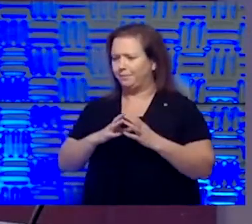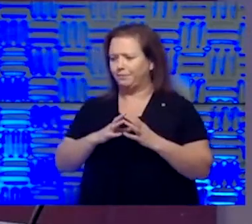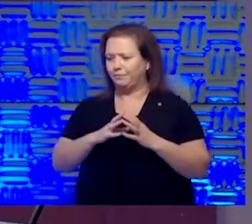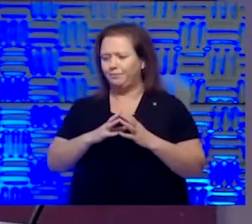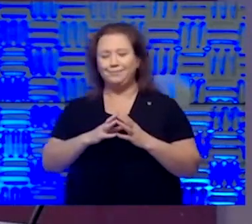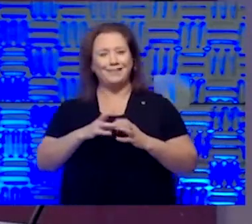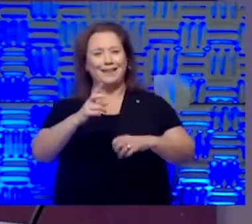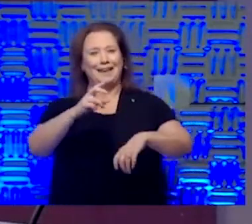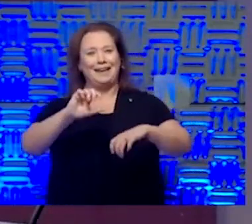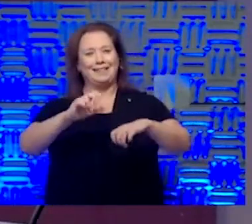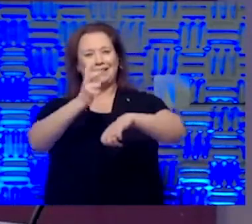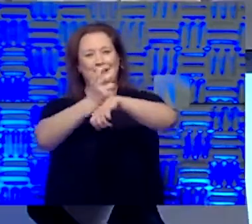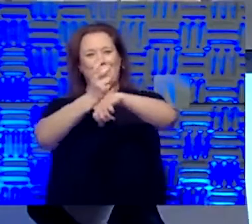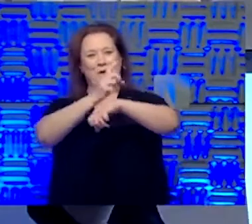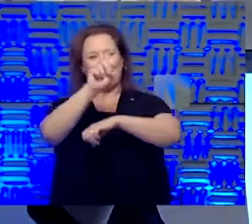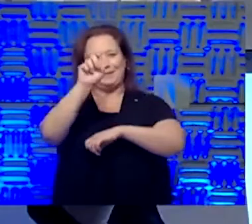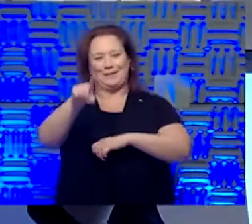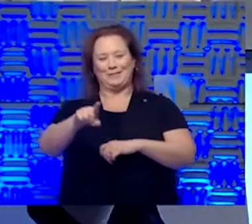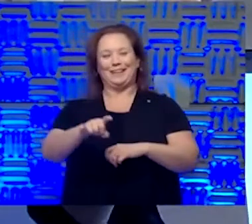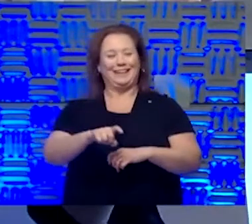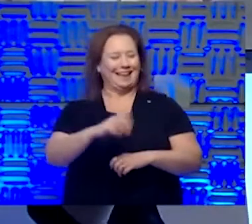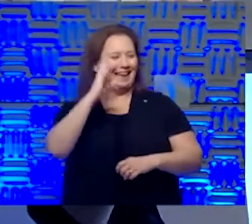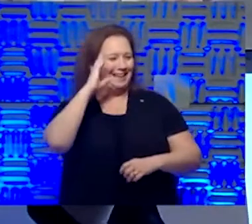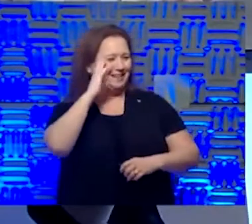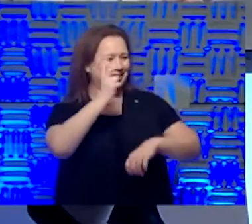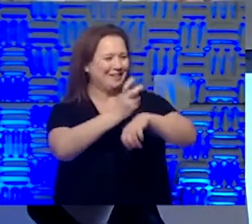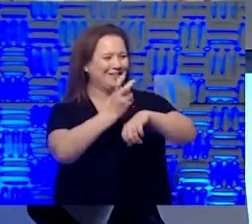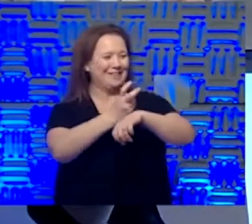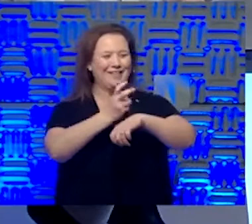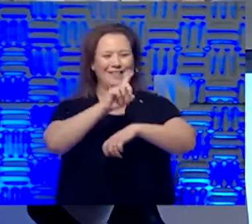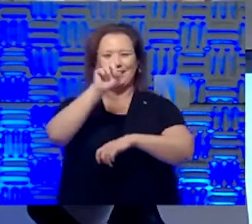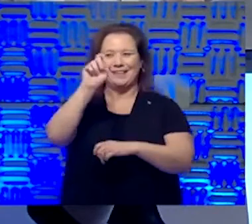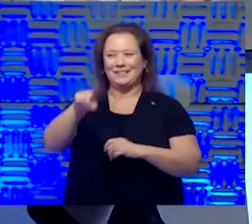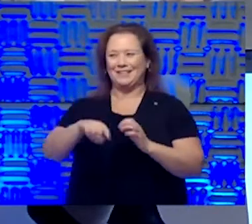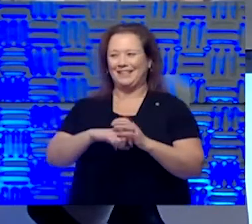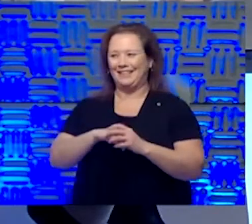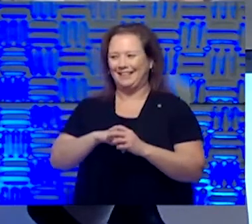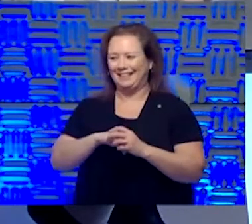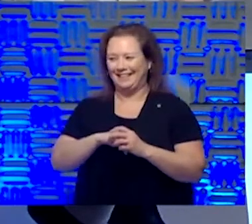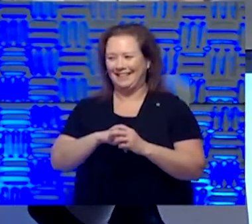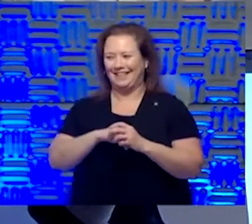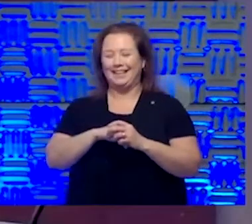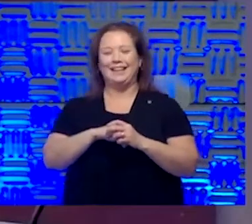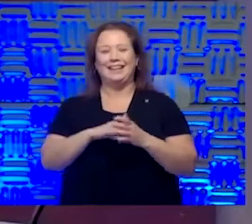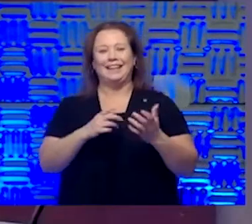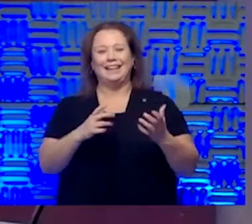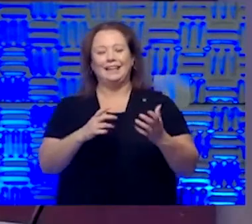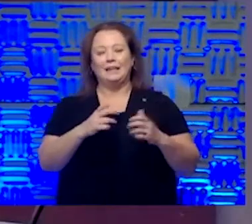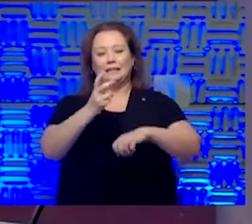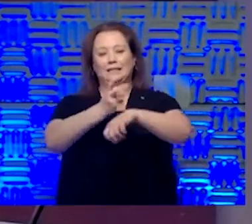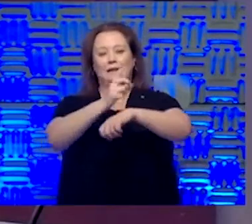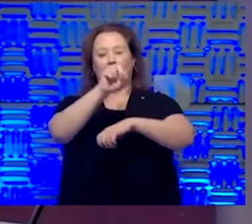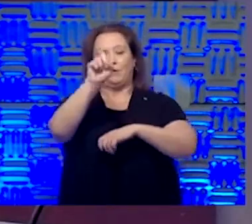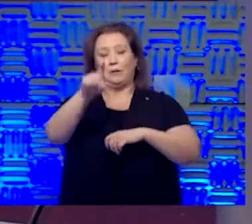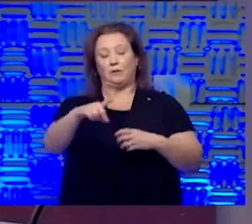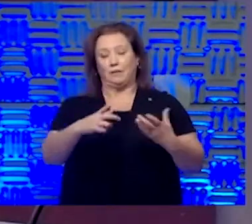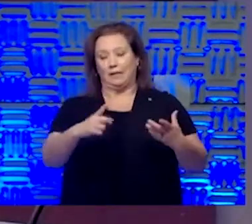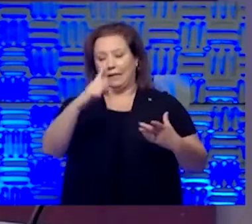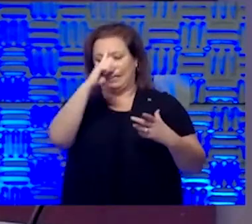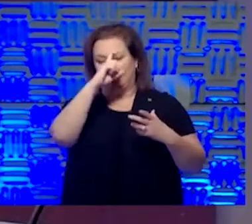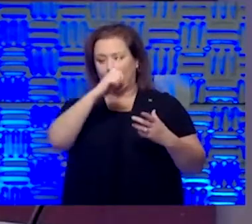a tough question. I know, that's why I asked you. That's a very tough question. Myself, actually, so yes. No, that's a tough question. And I